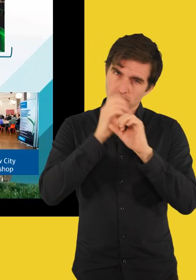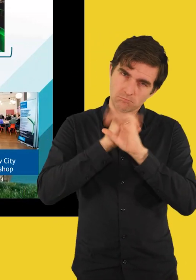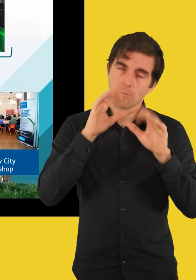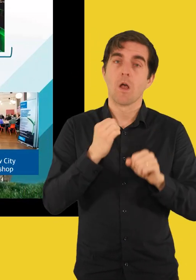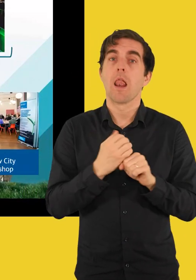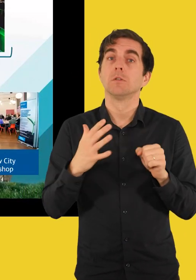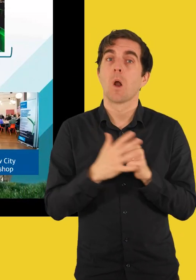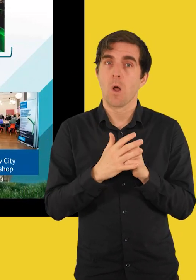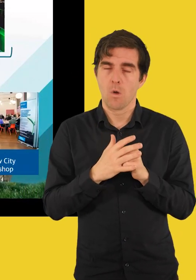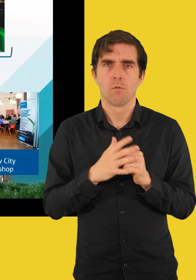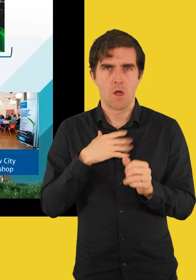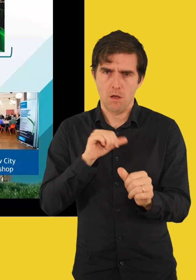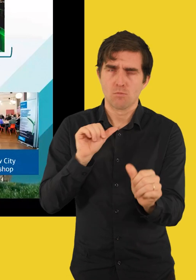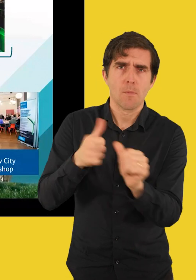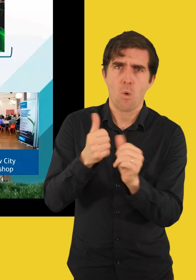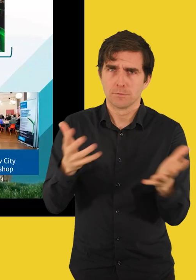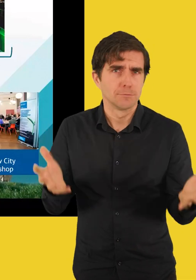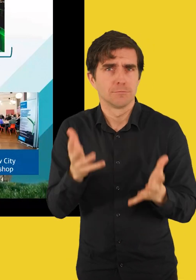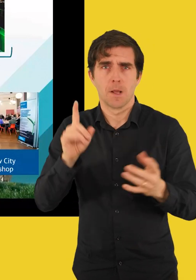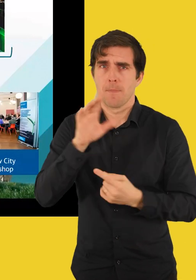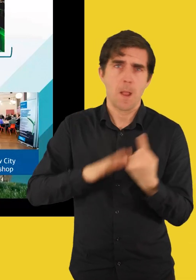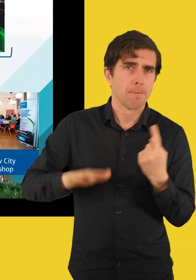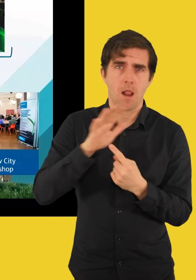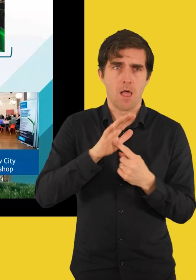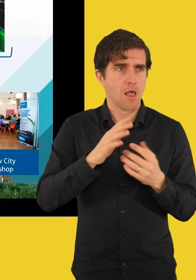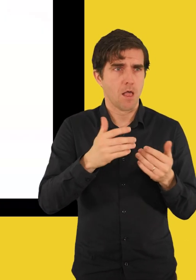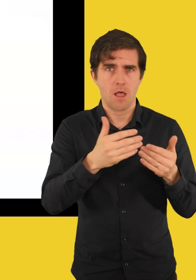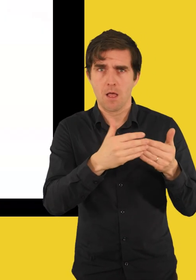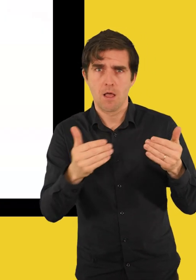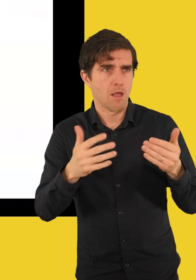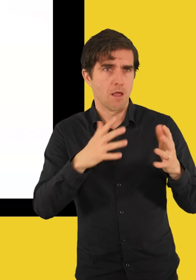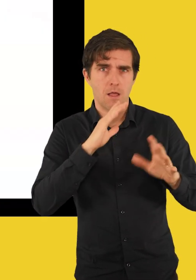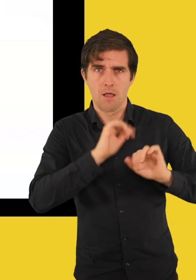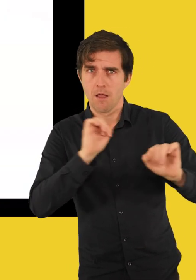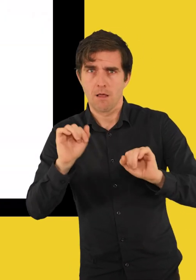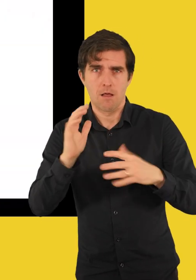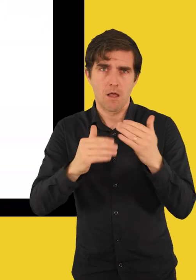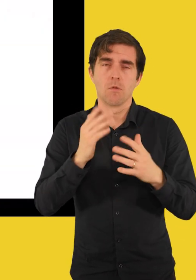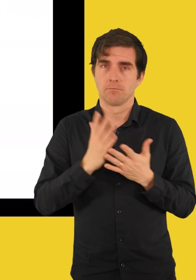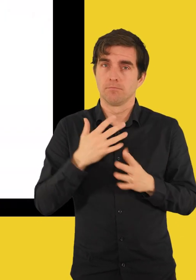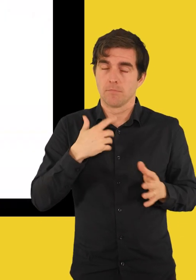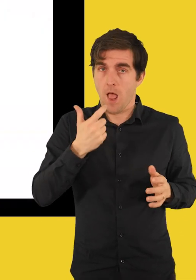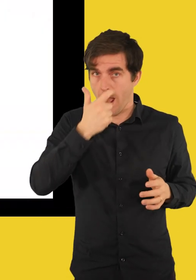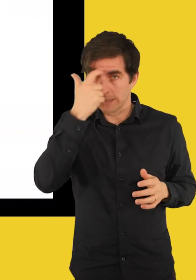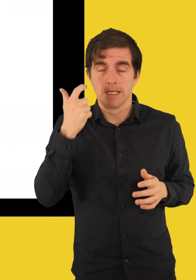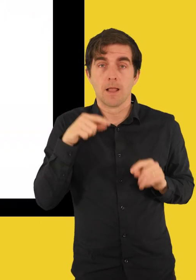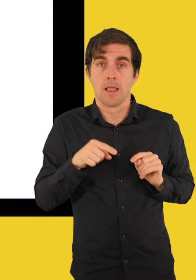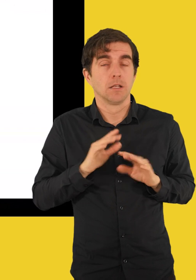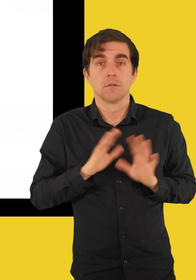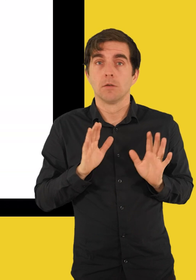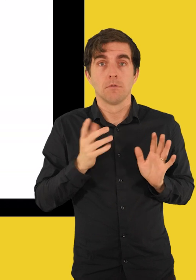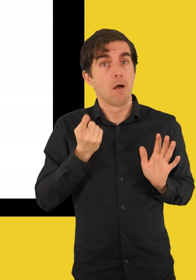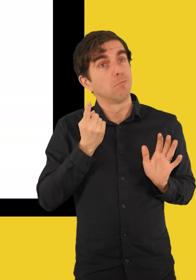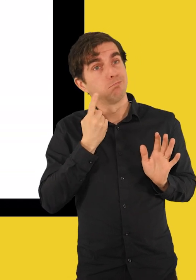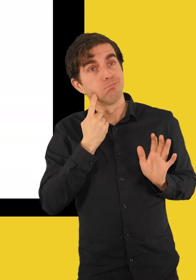a really strong vision for Glasgow to support well-being for all people within planetary boundaries. We actually understand that this is no